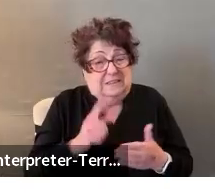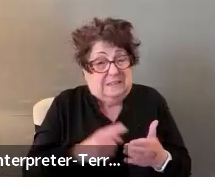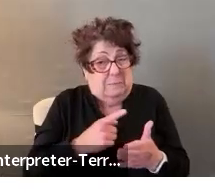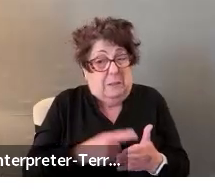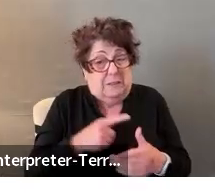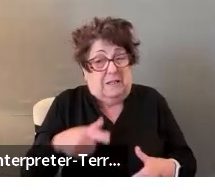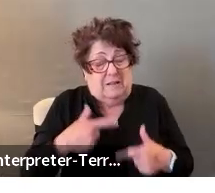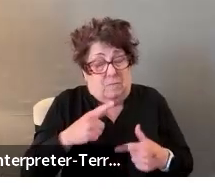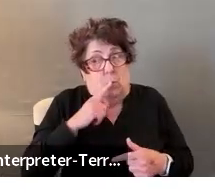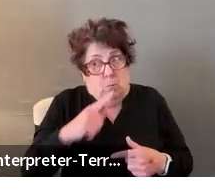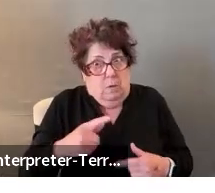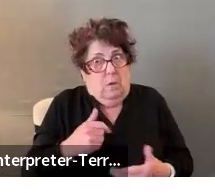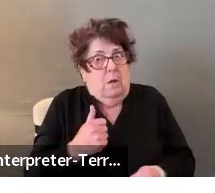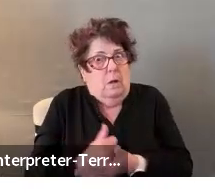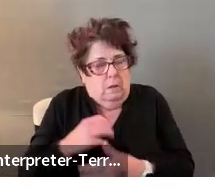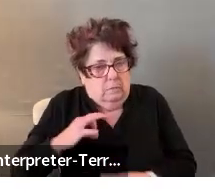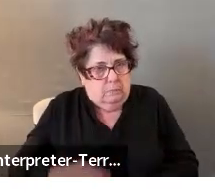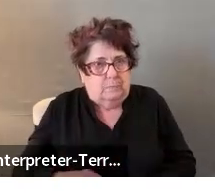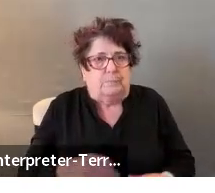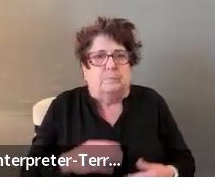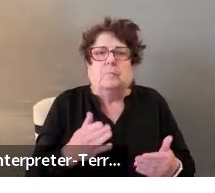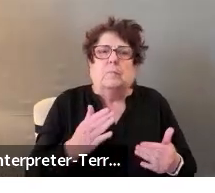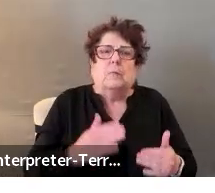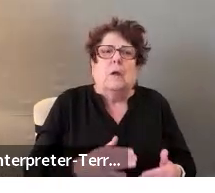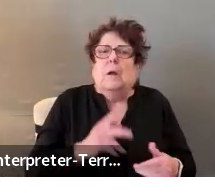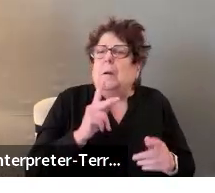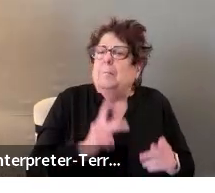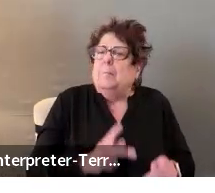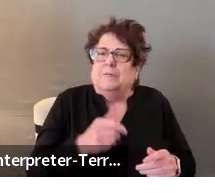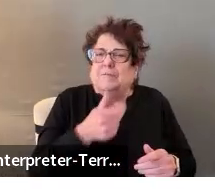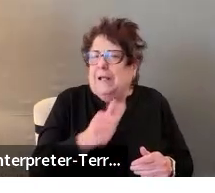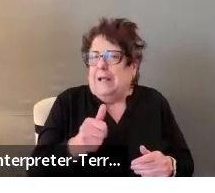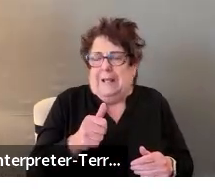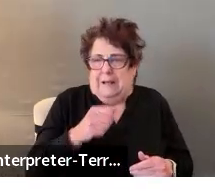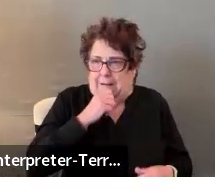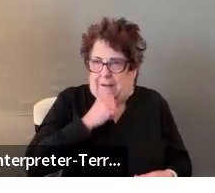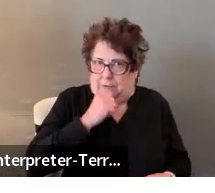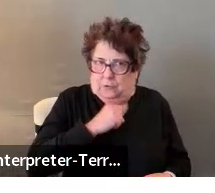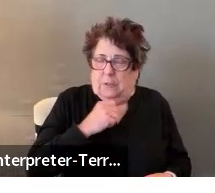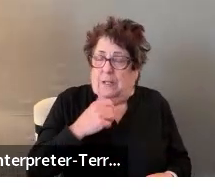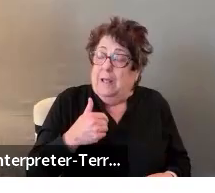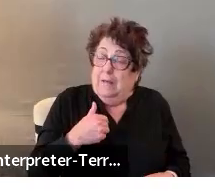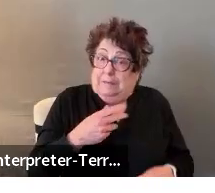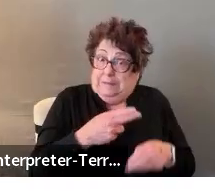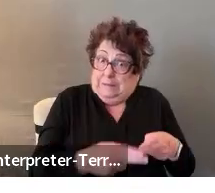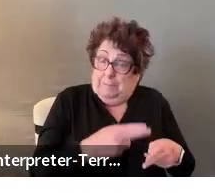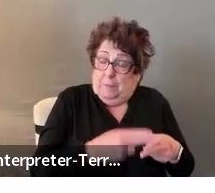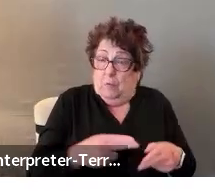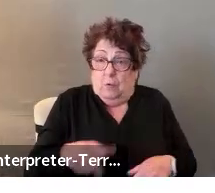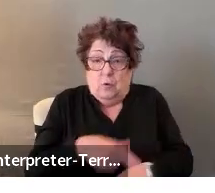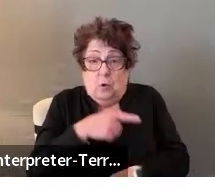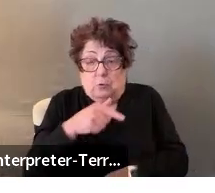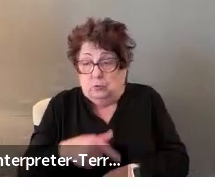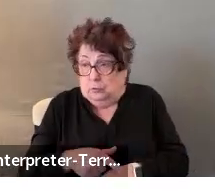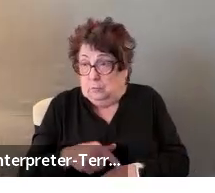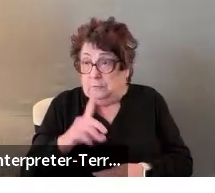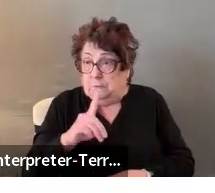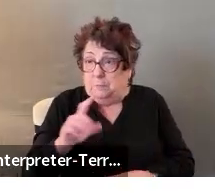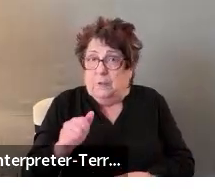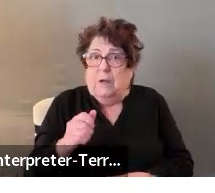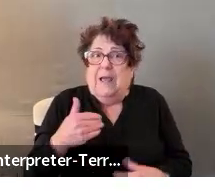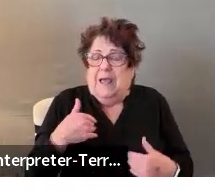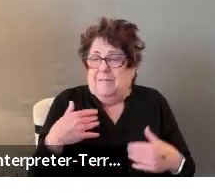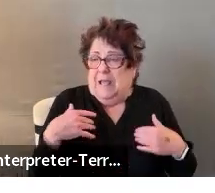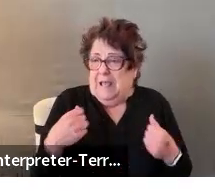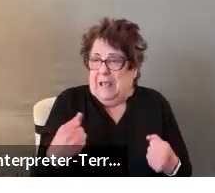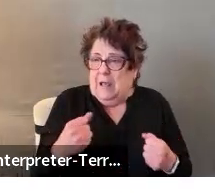A person of any age who has a temporary or long-term disability or faces a healthcare challenge may find themselves in need